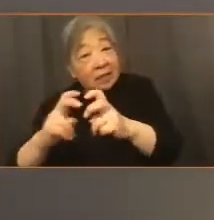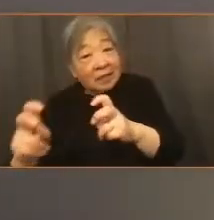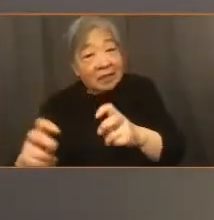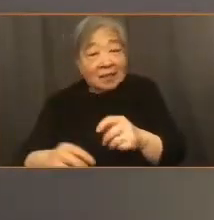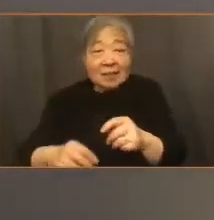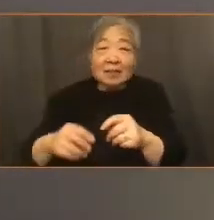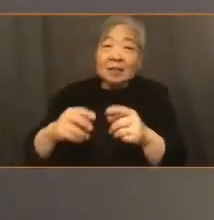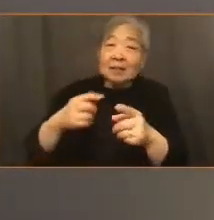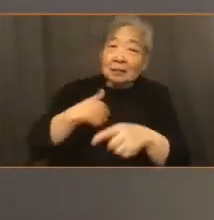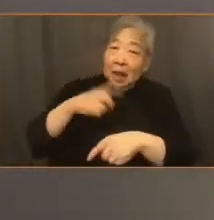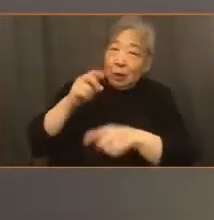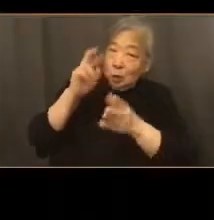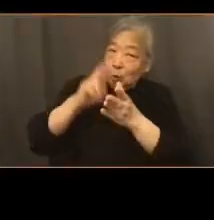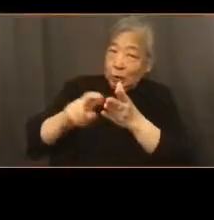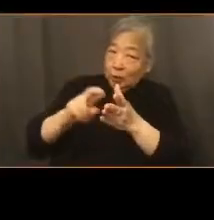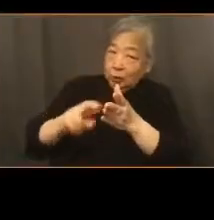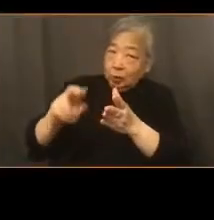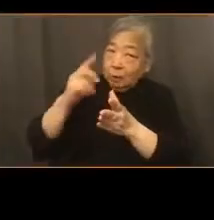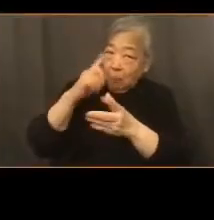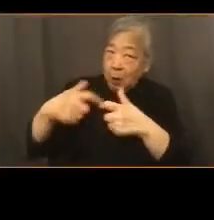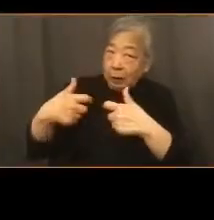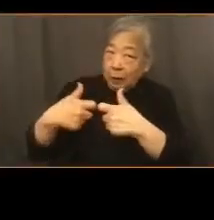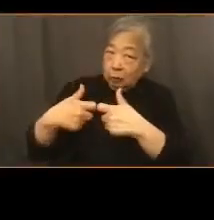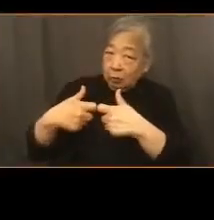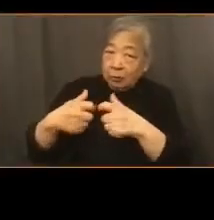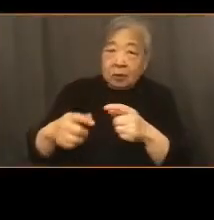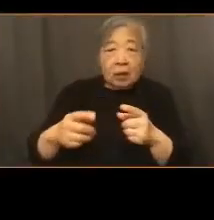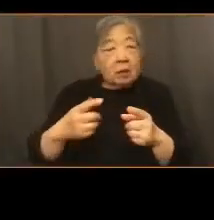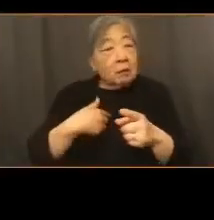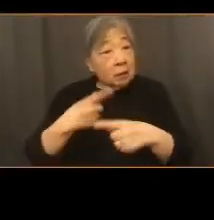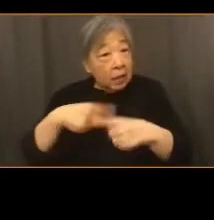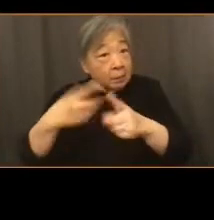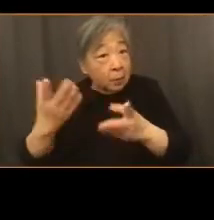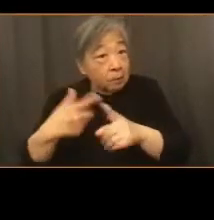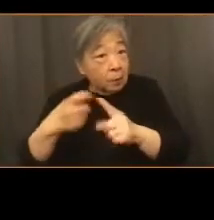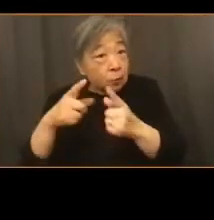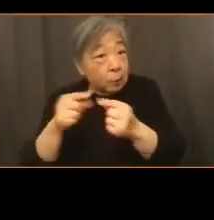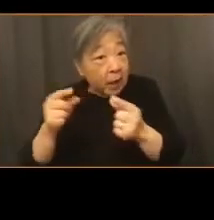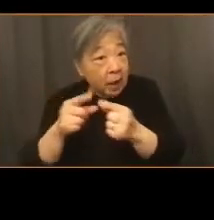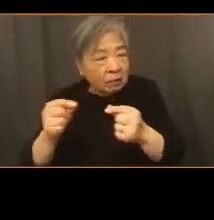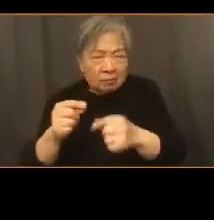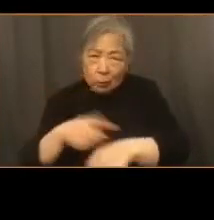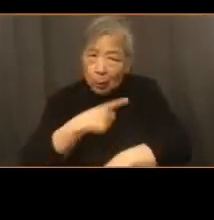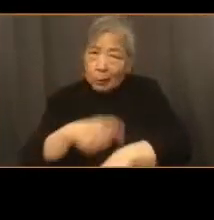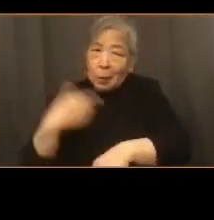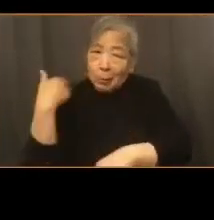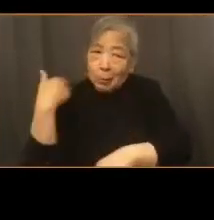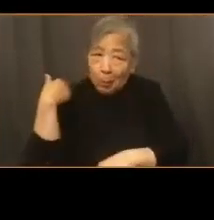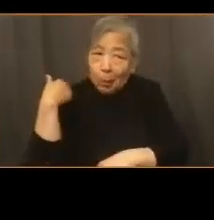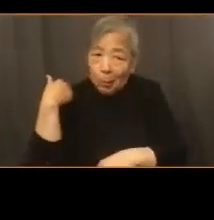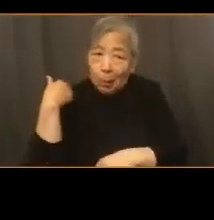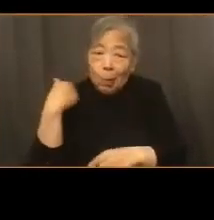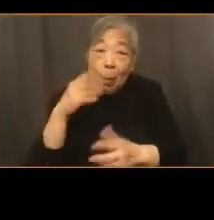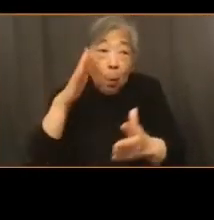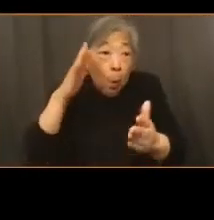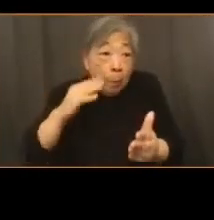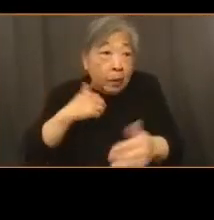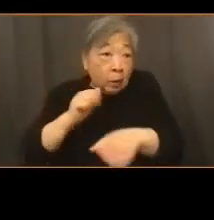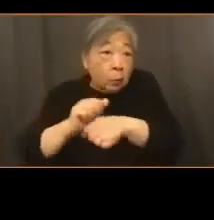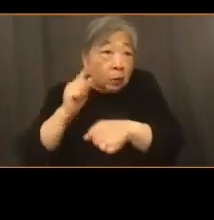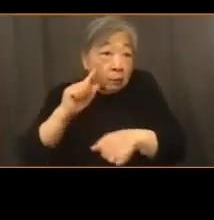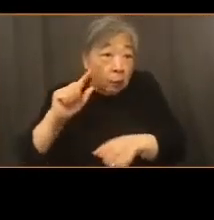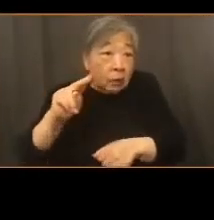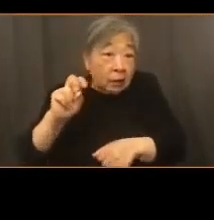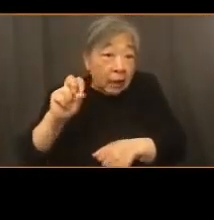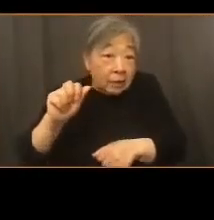do research on electric propulsion. I came here from Japan long time ago, hoping that I could work for NASA.